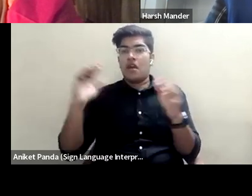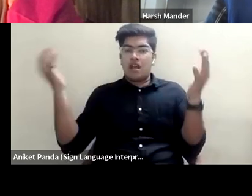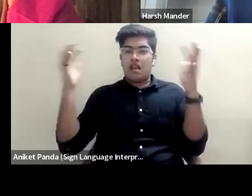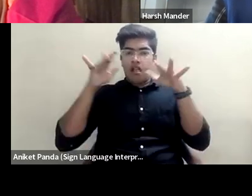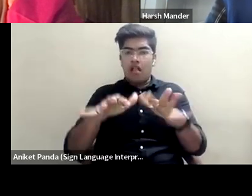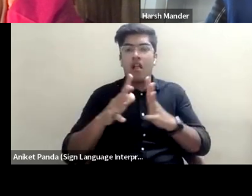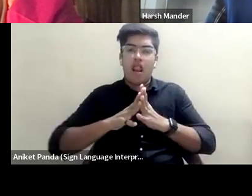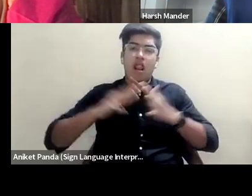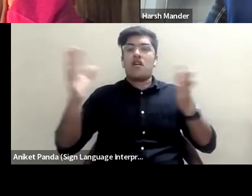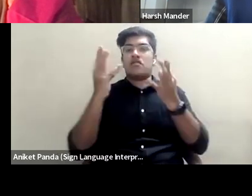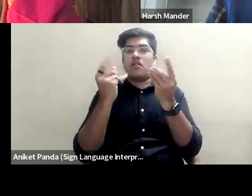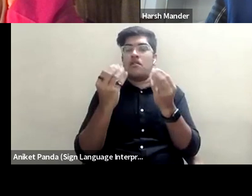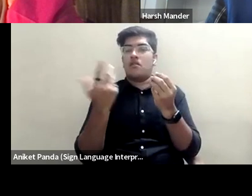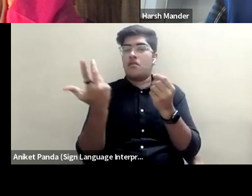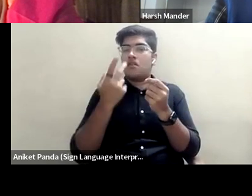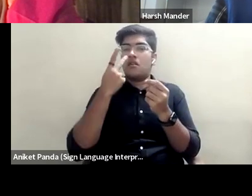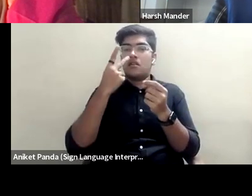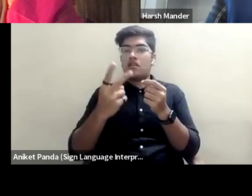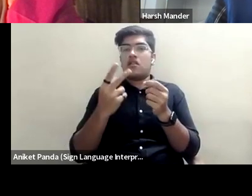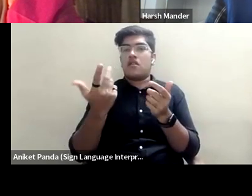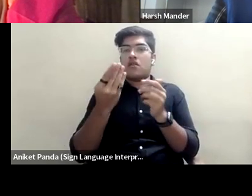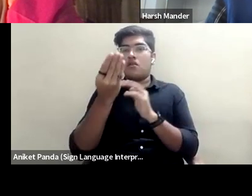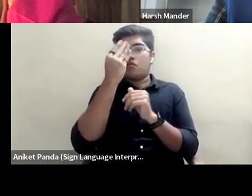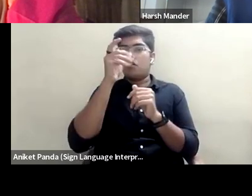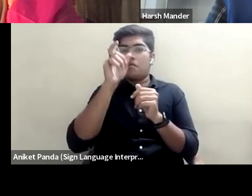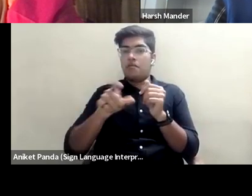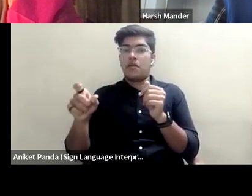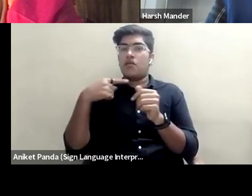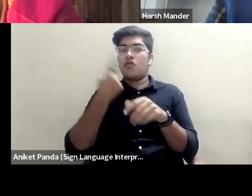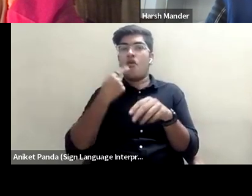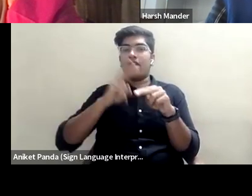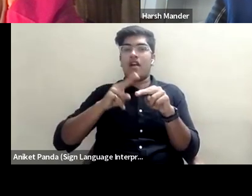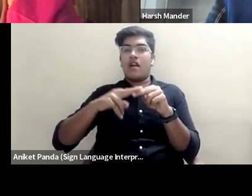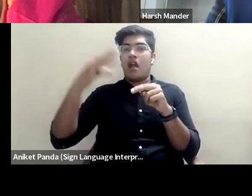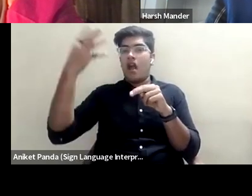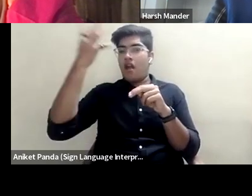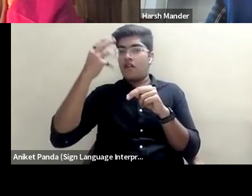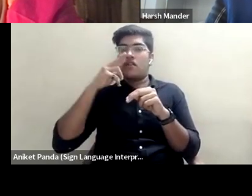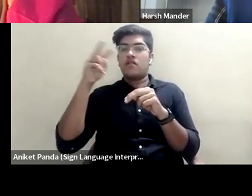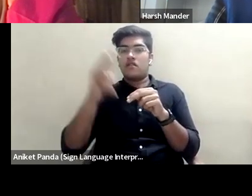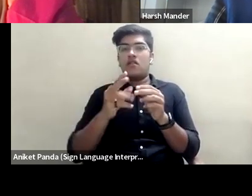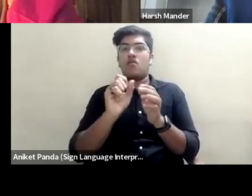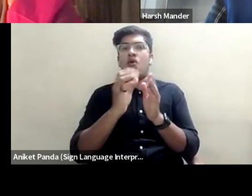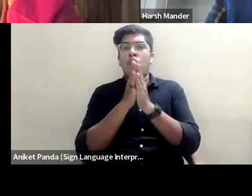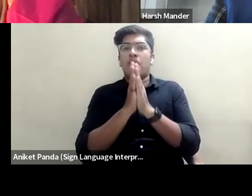to prevent Muslim people on Friday afternoon to say their prayers.